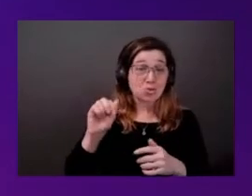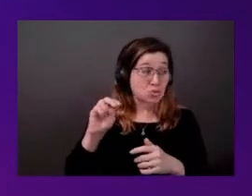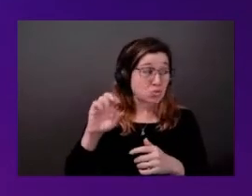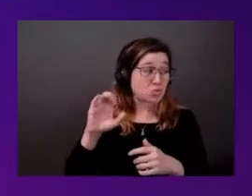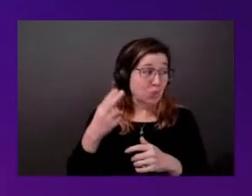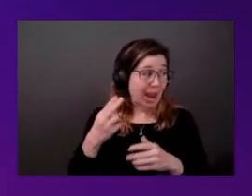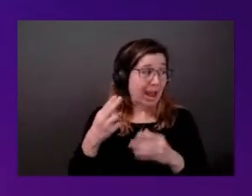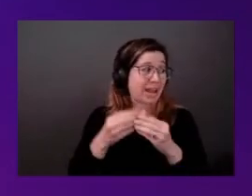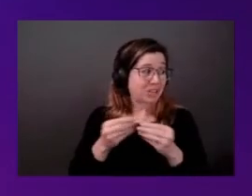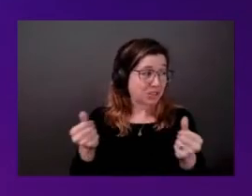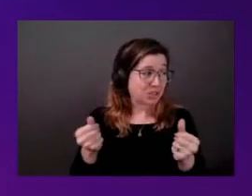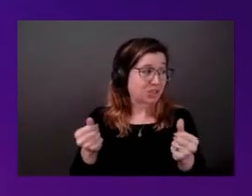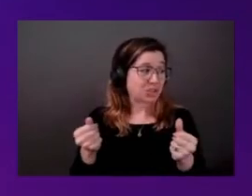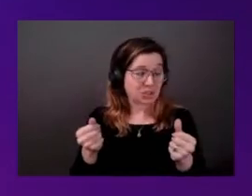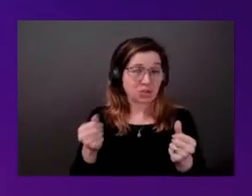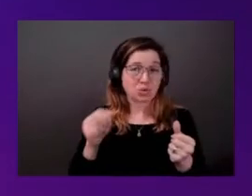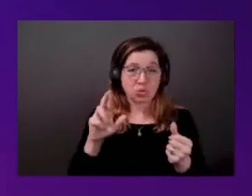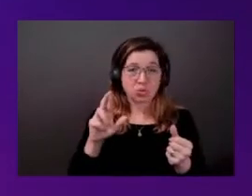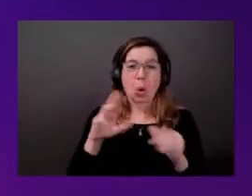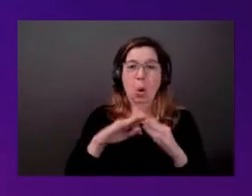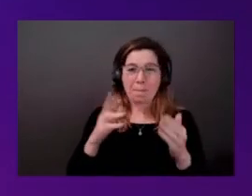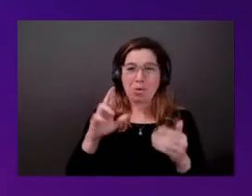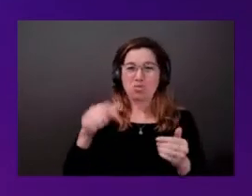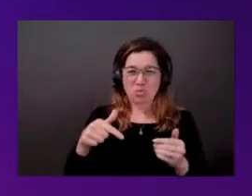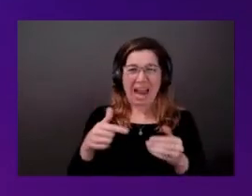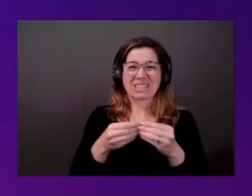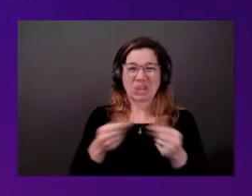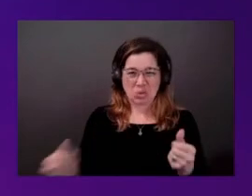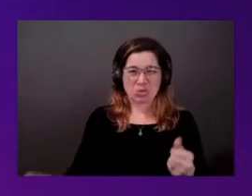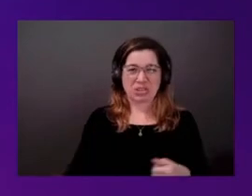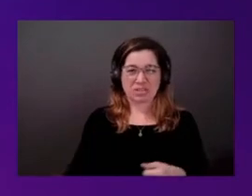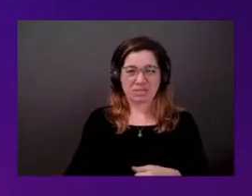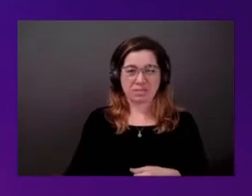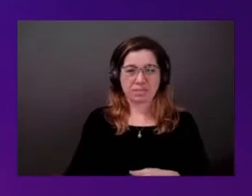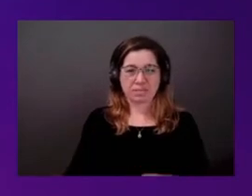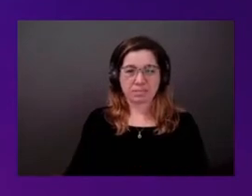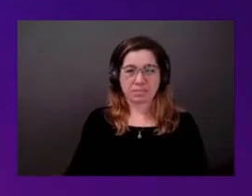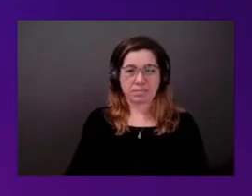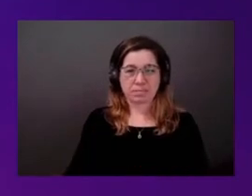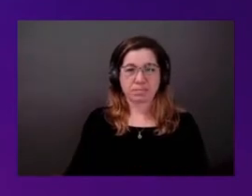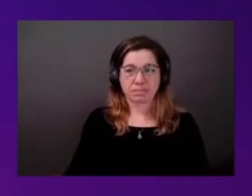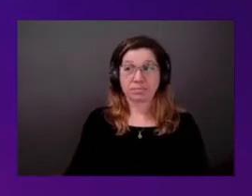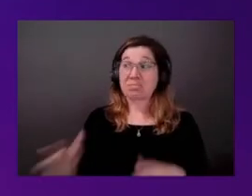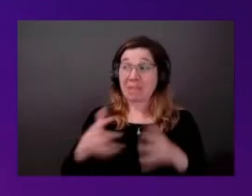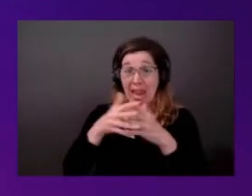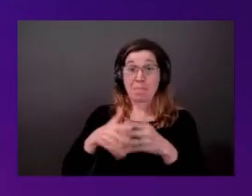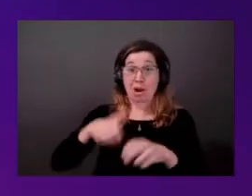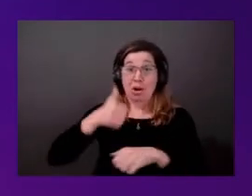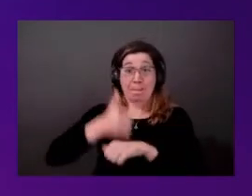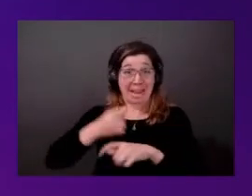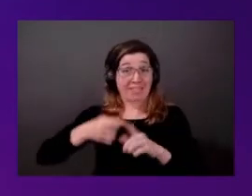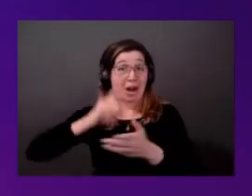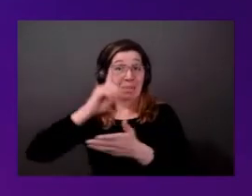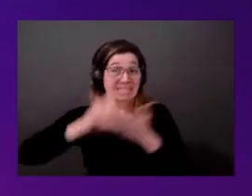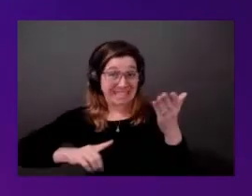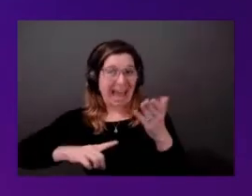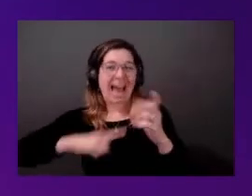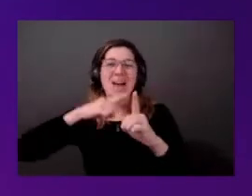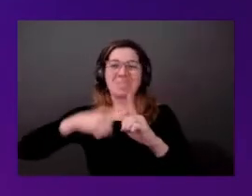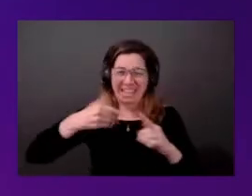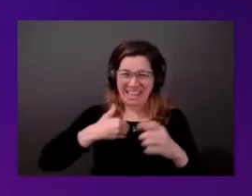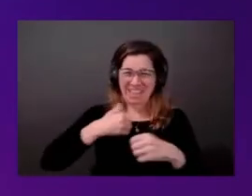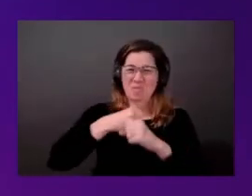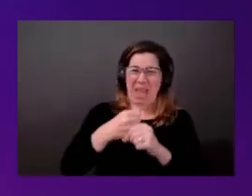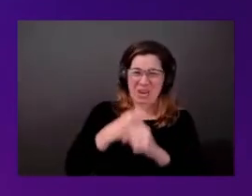format. We are American-based, not just from a design perspective, but also we have manufacturing here in the US. And from